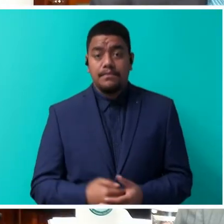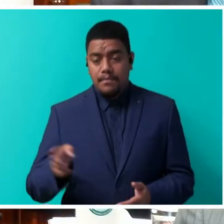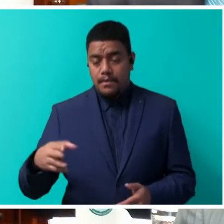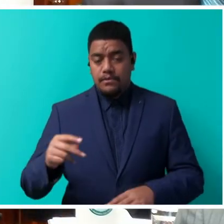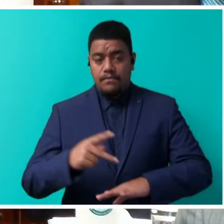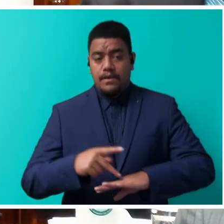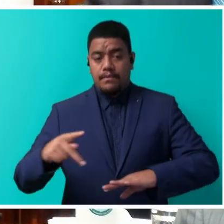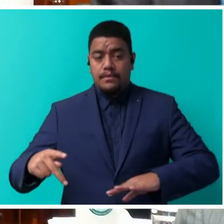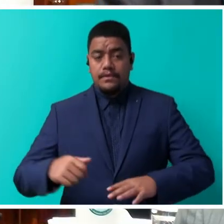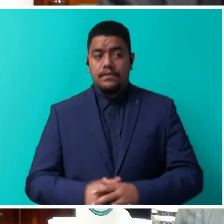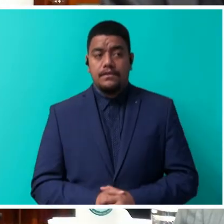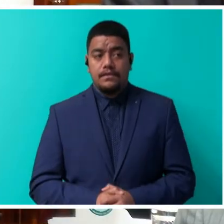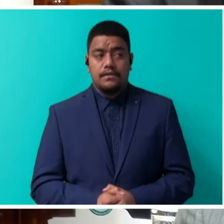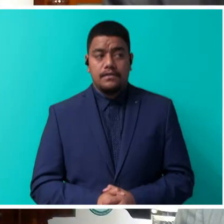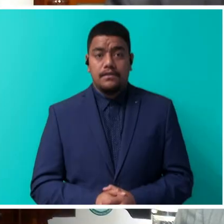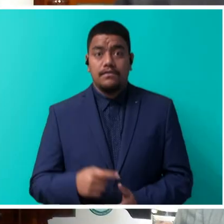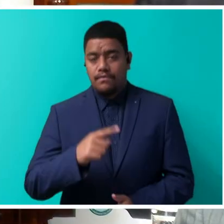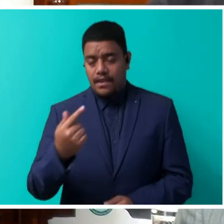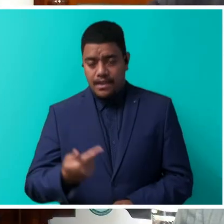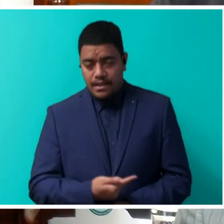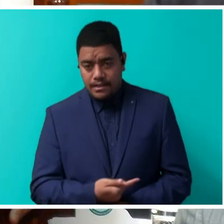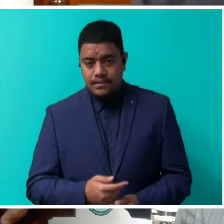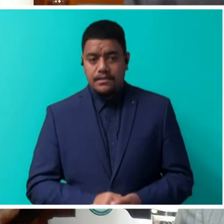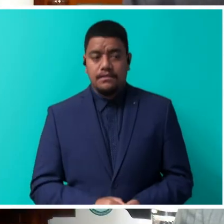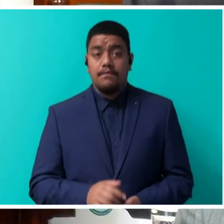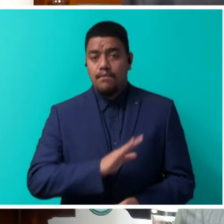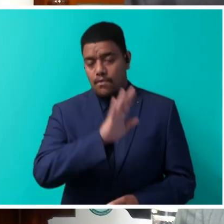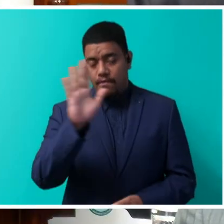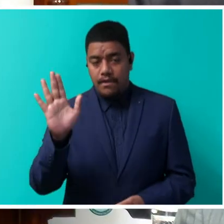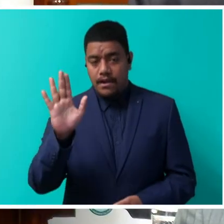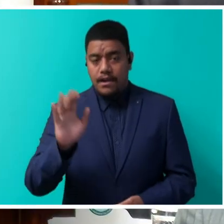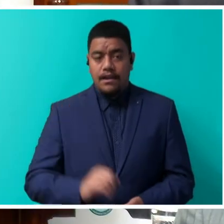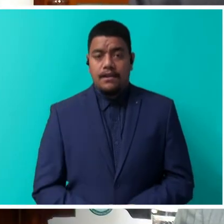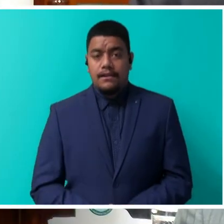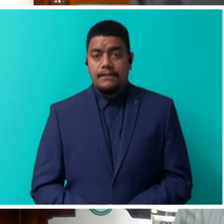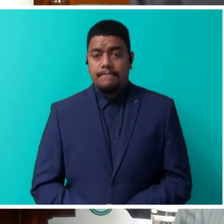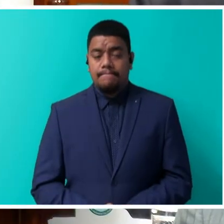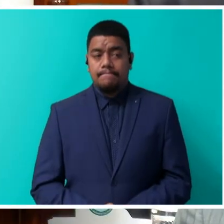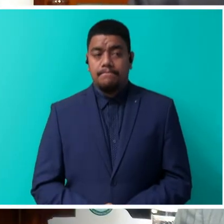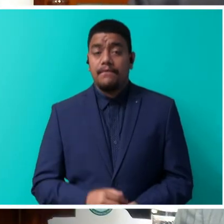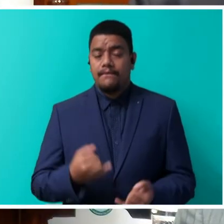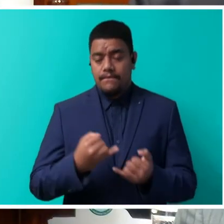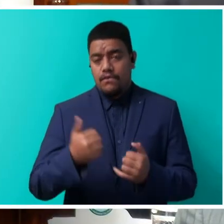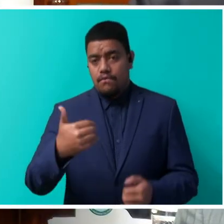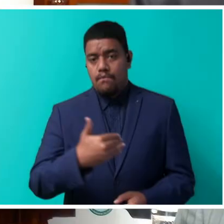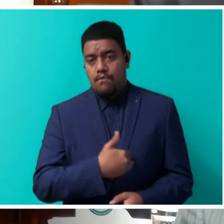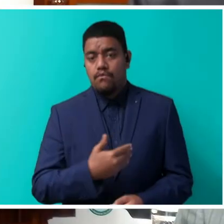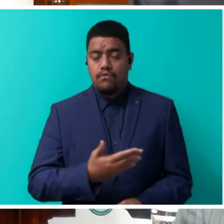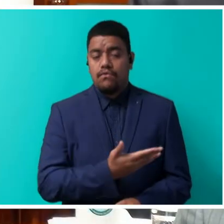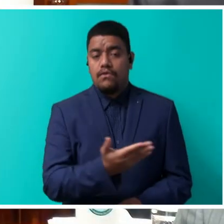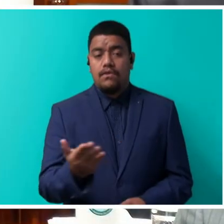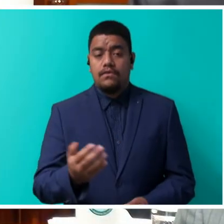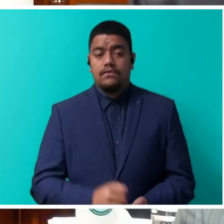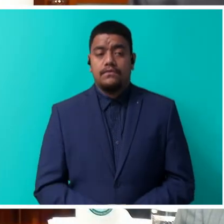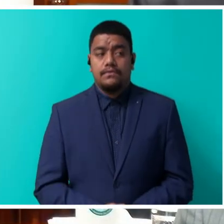Parliament, distinguished guests, ladies and gentlemen, Lisambula Binaka, and a very good morning to you all.